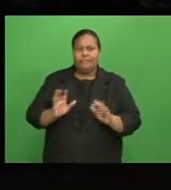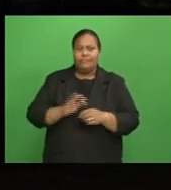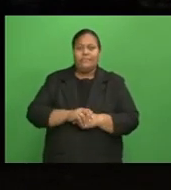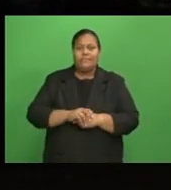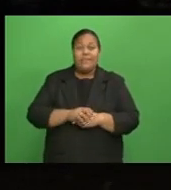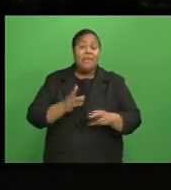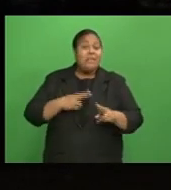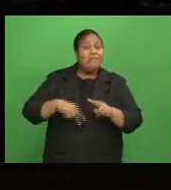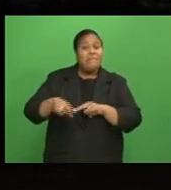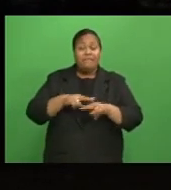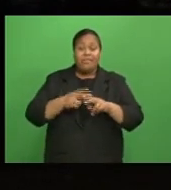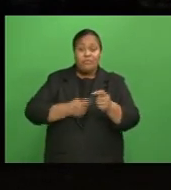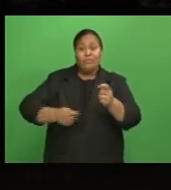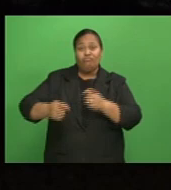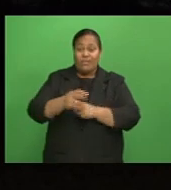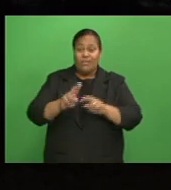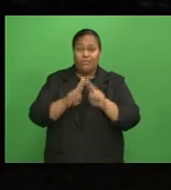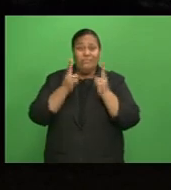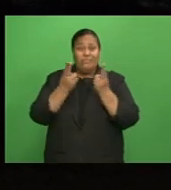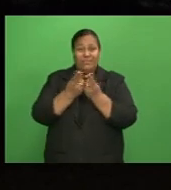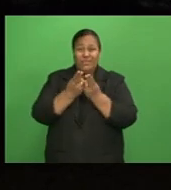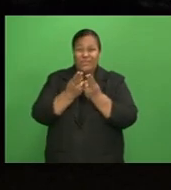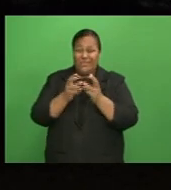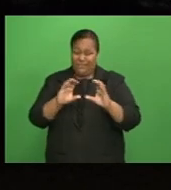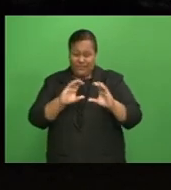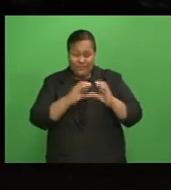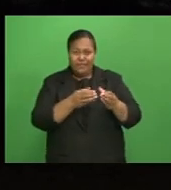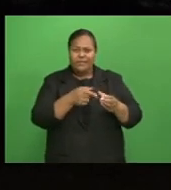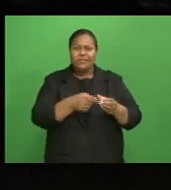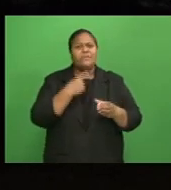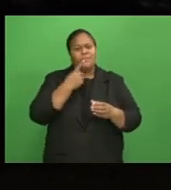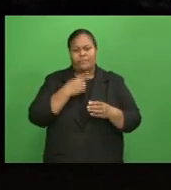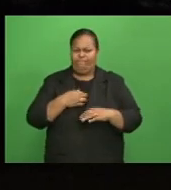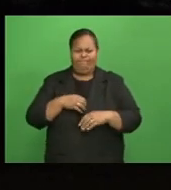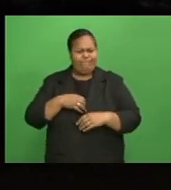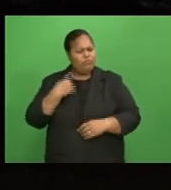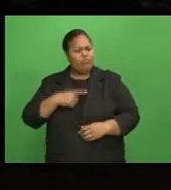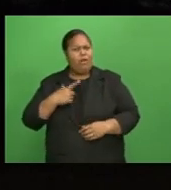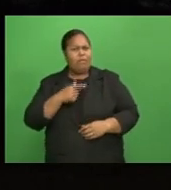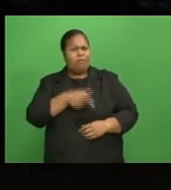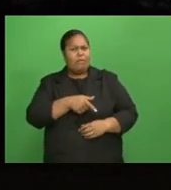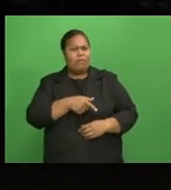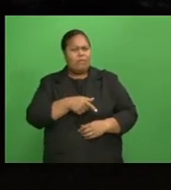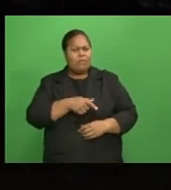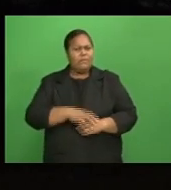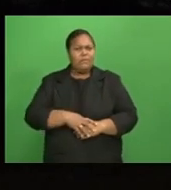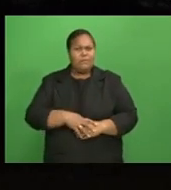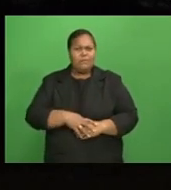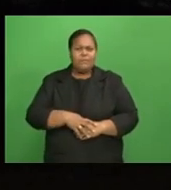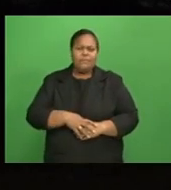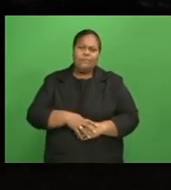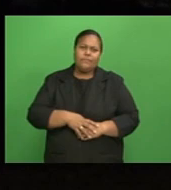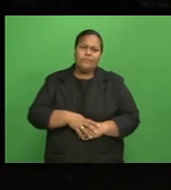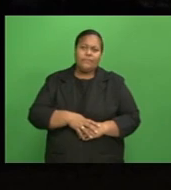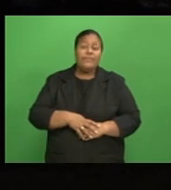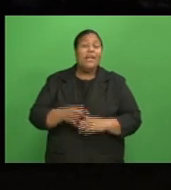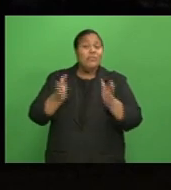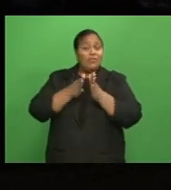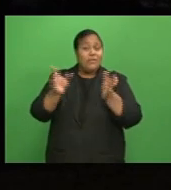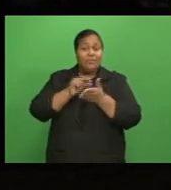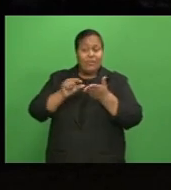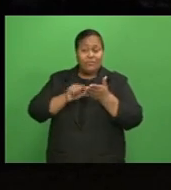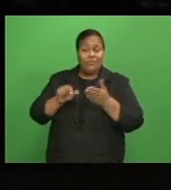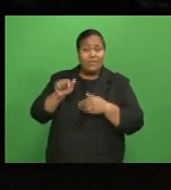has condemned the terminations made by ATS. National Secretary Felix Anthony says the reason given